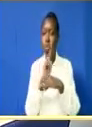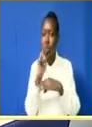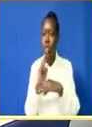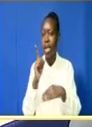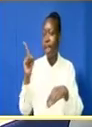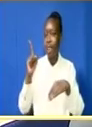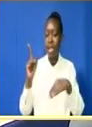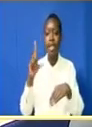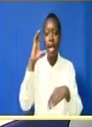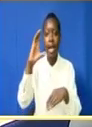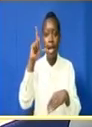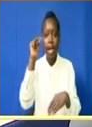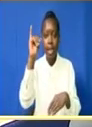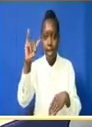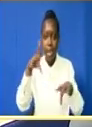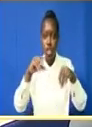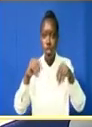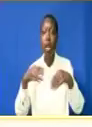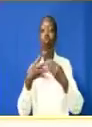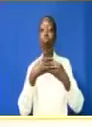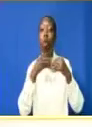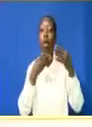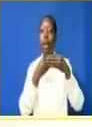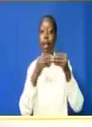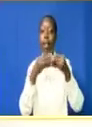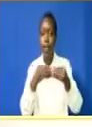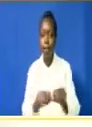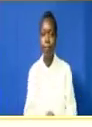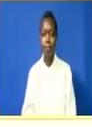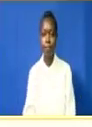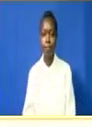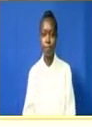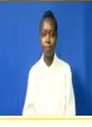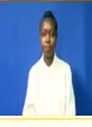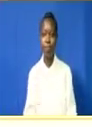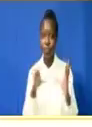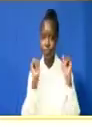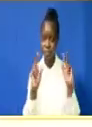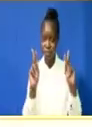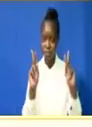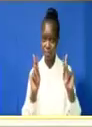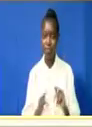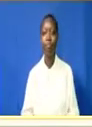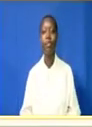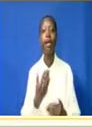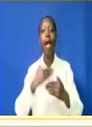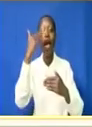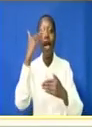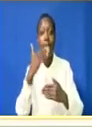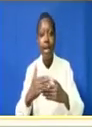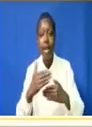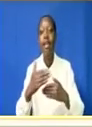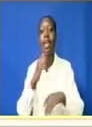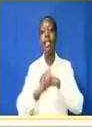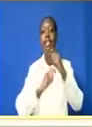model. So clay soil is used for modeling. Okay. We go to the next type of soil, which